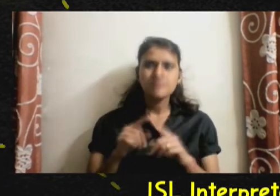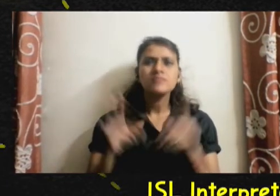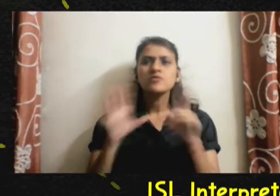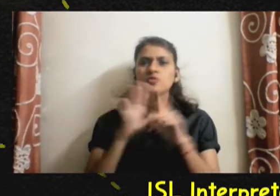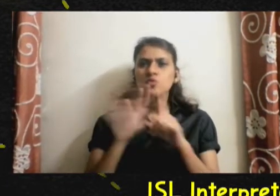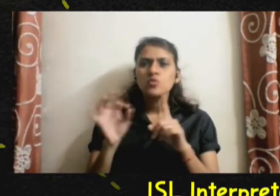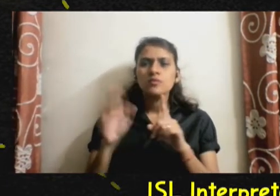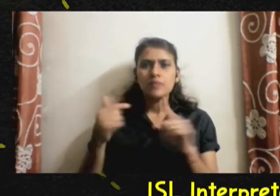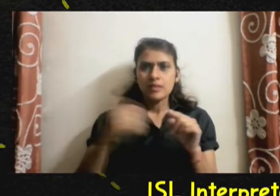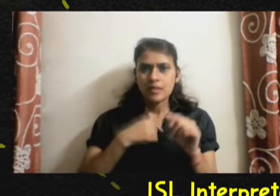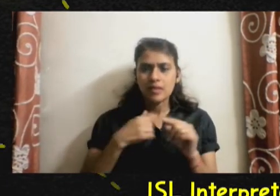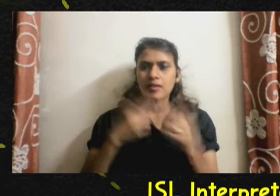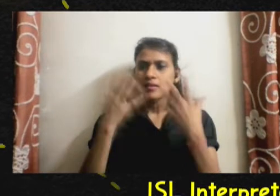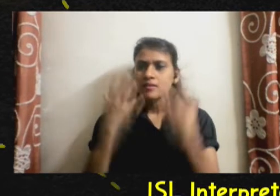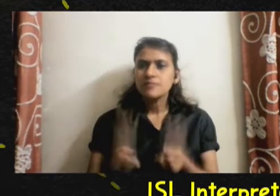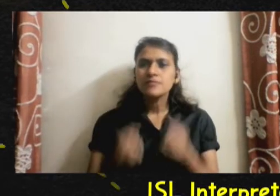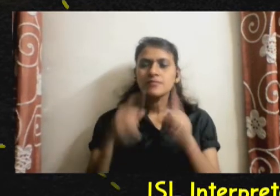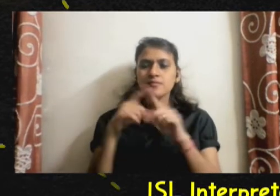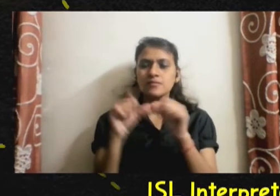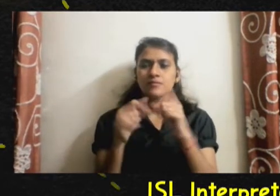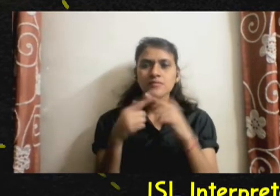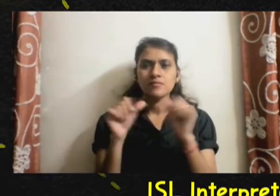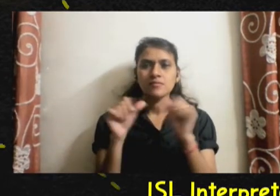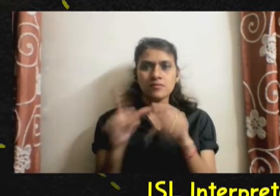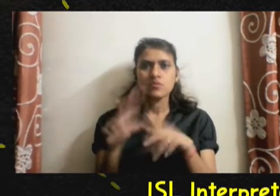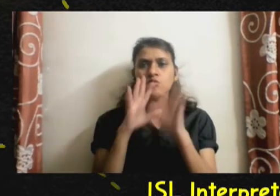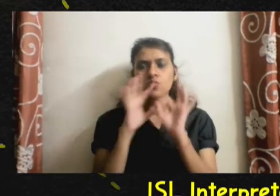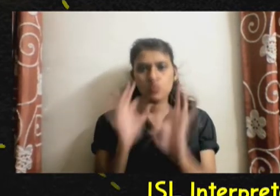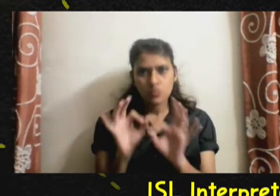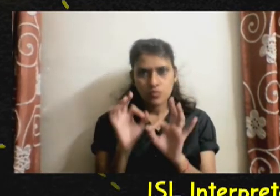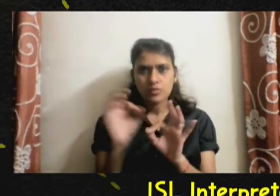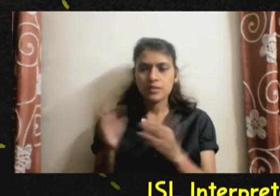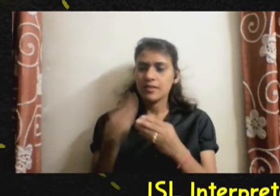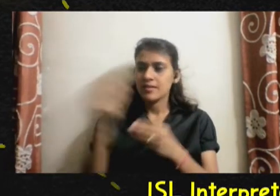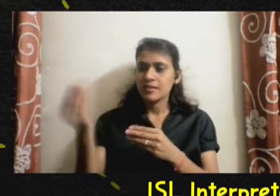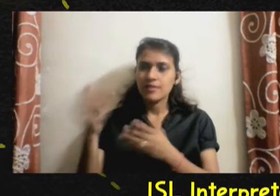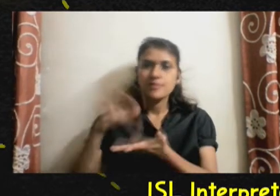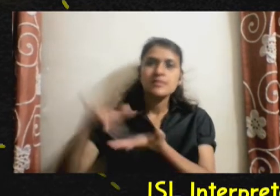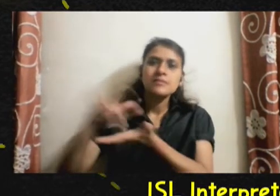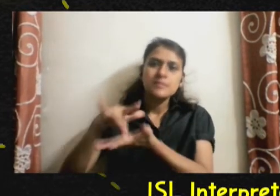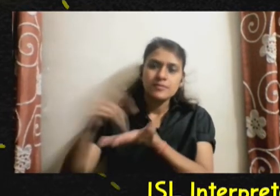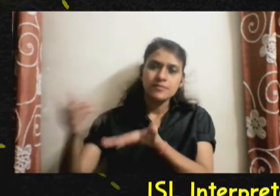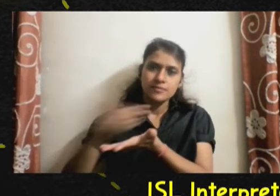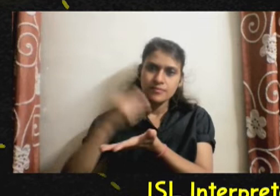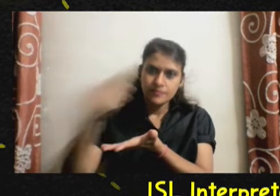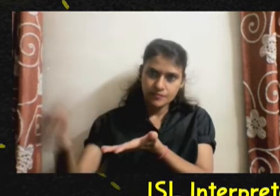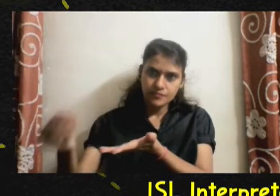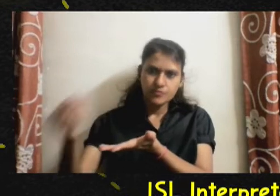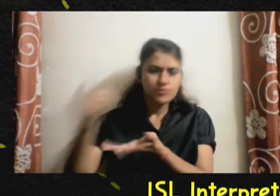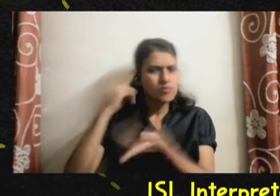about I need the data, we ended up actually creating this space and